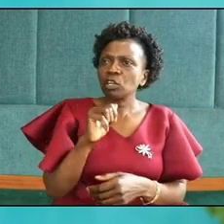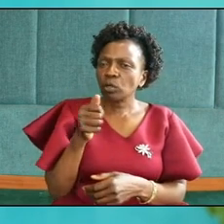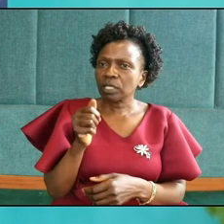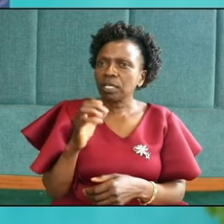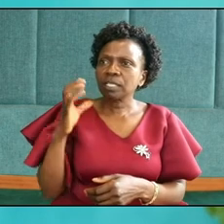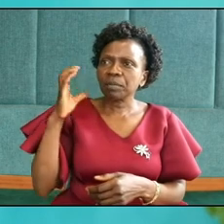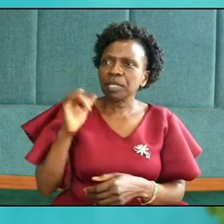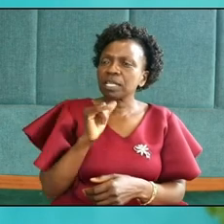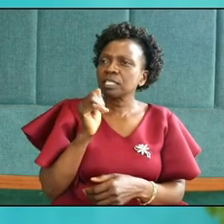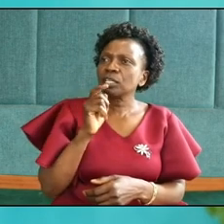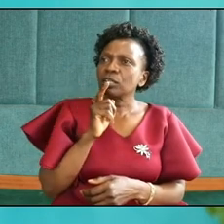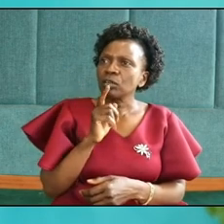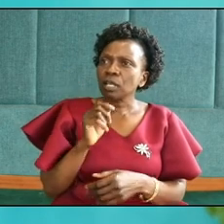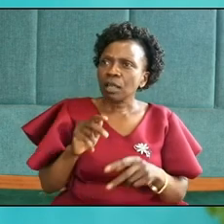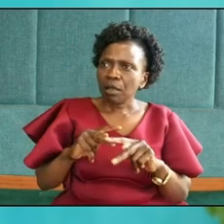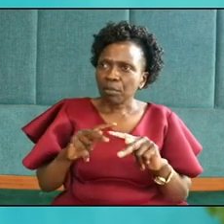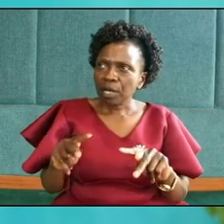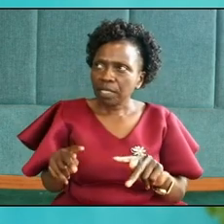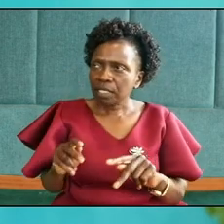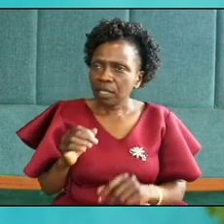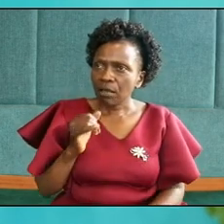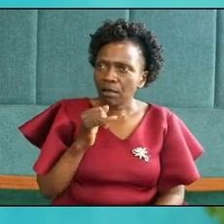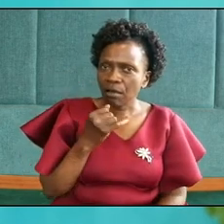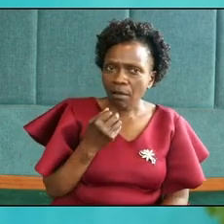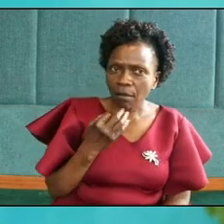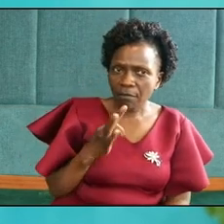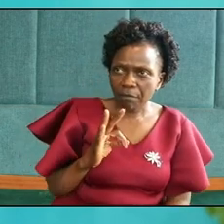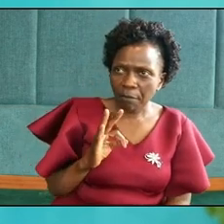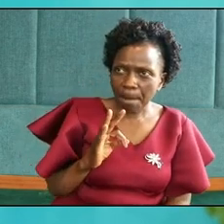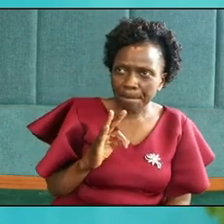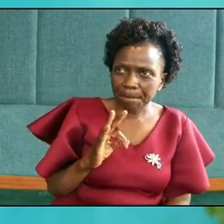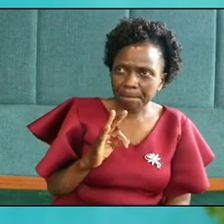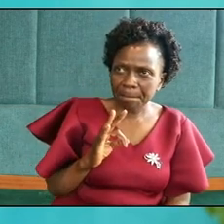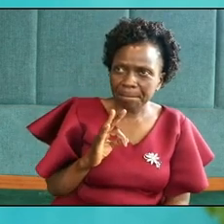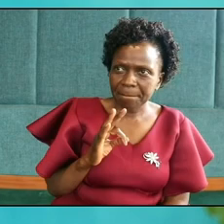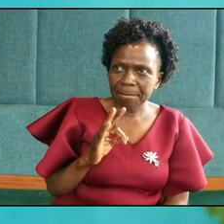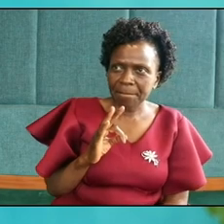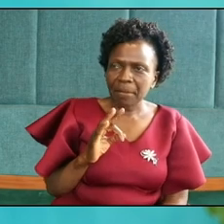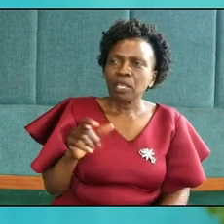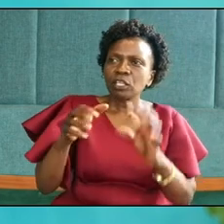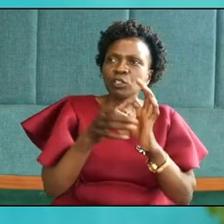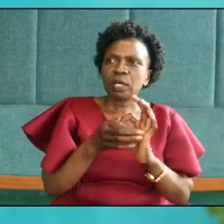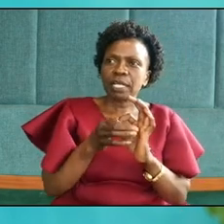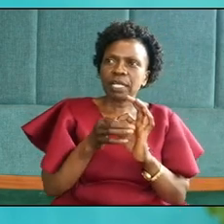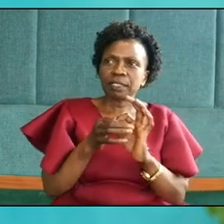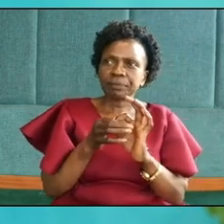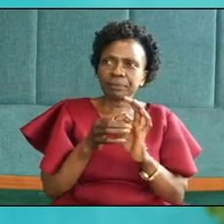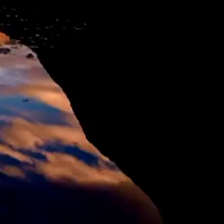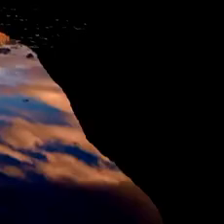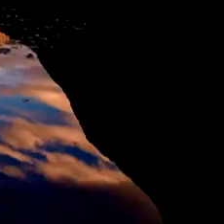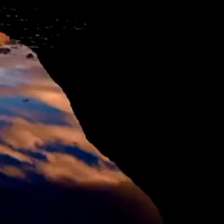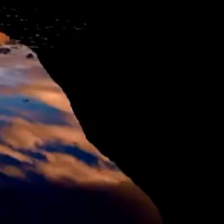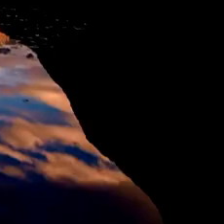Chaplaincy is not a place for anyone or anybody. Do you agree with me? It's not a place for joining